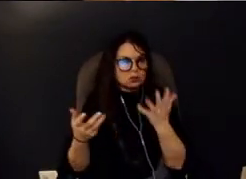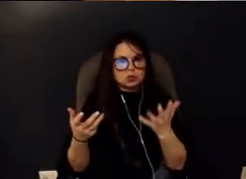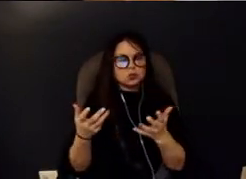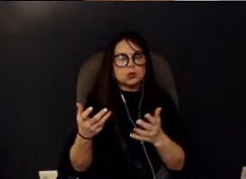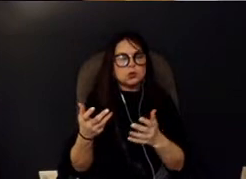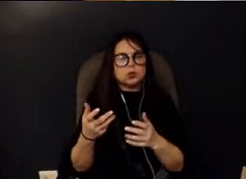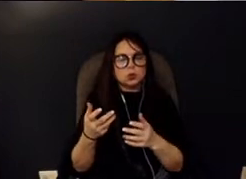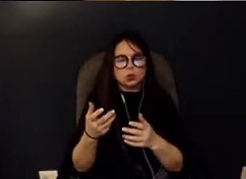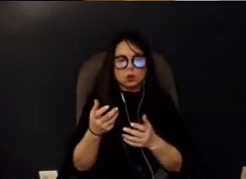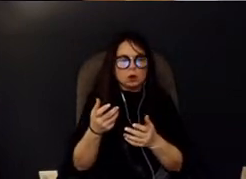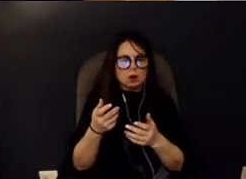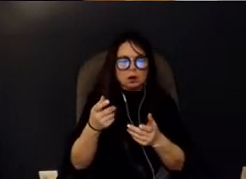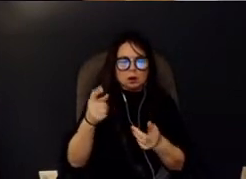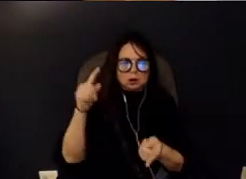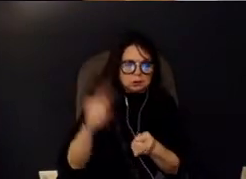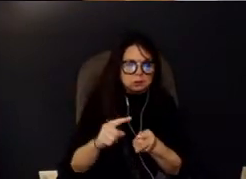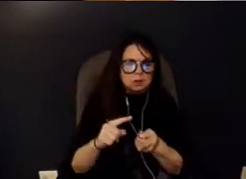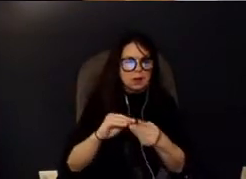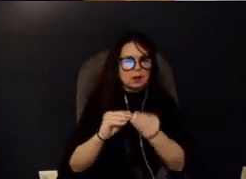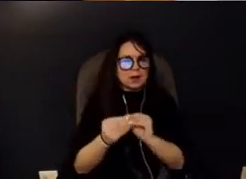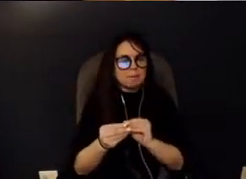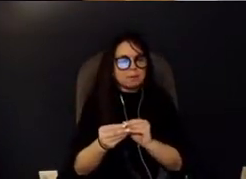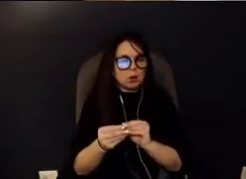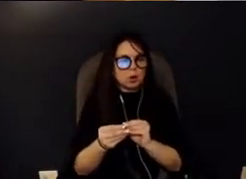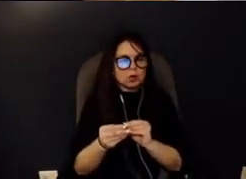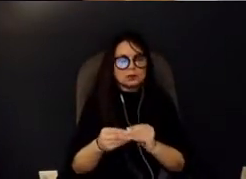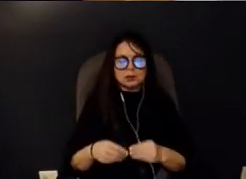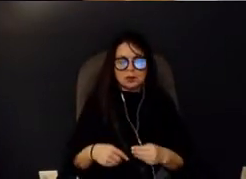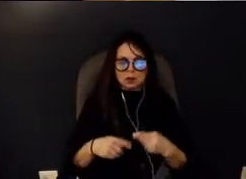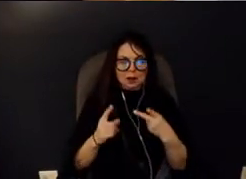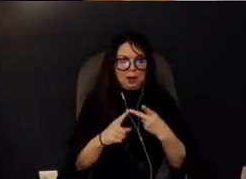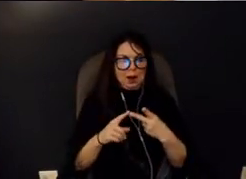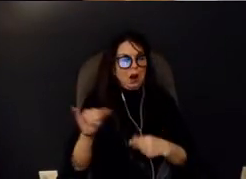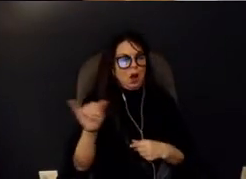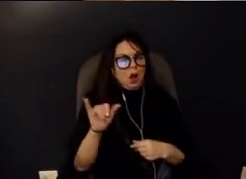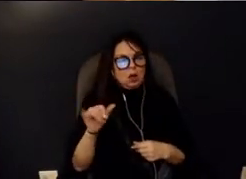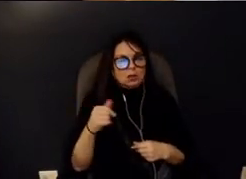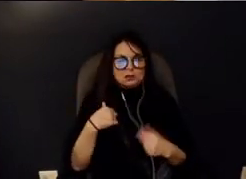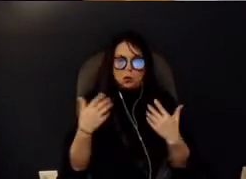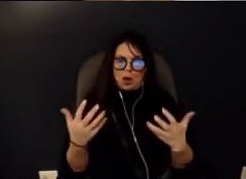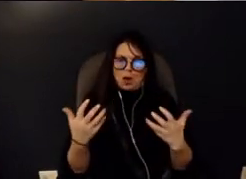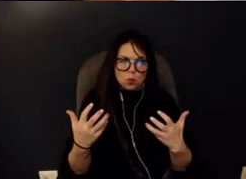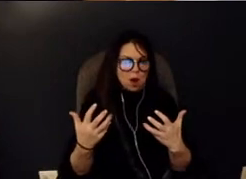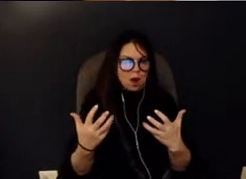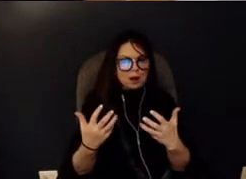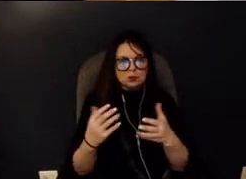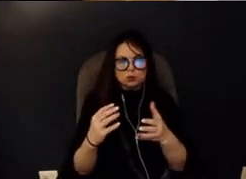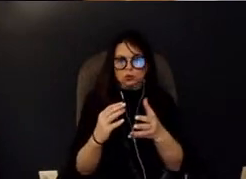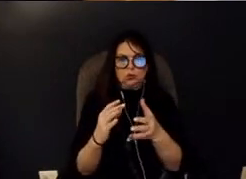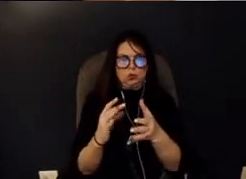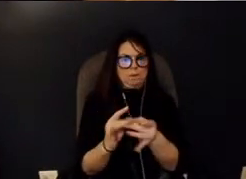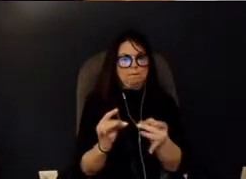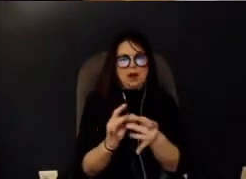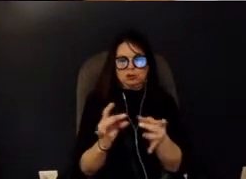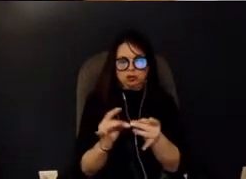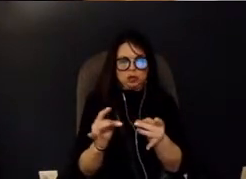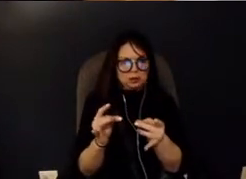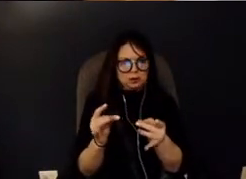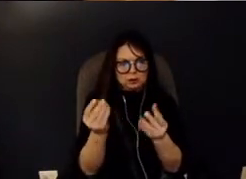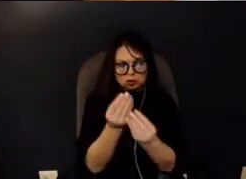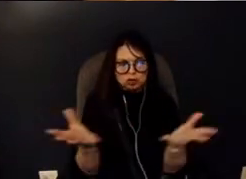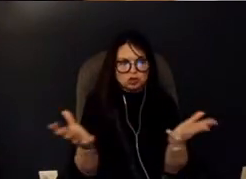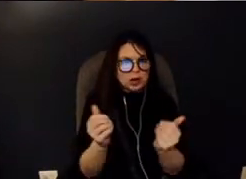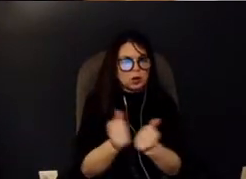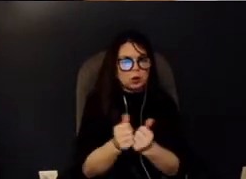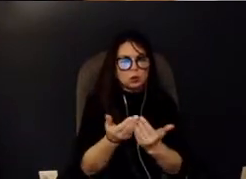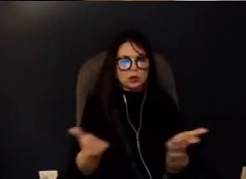2021. And on top of that, I just want to mention and share with folks that, you know, I think through these investments, my